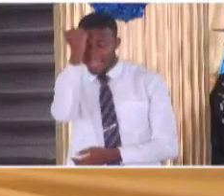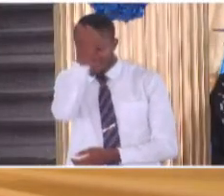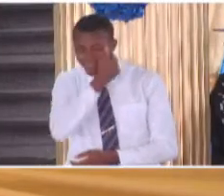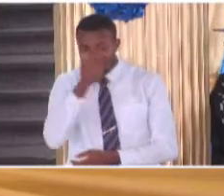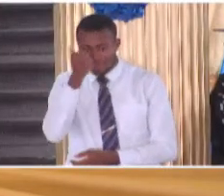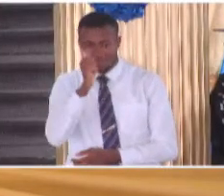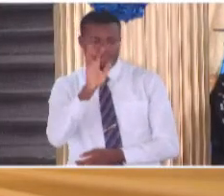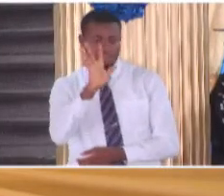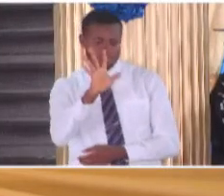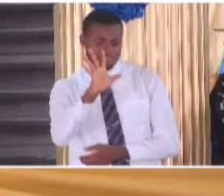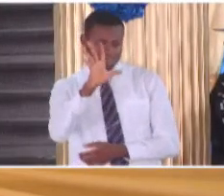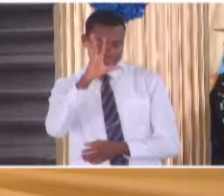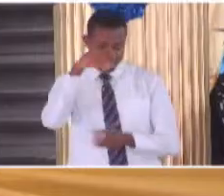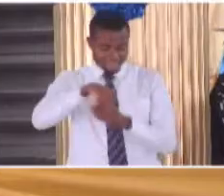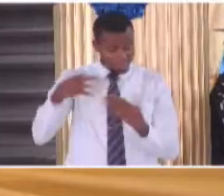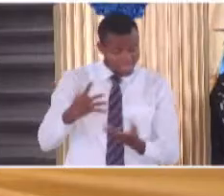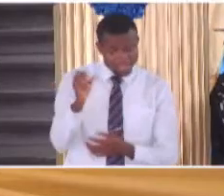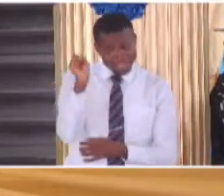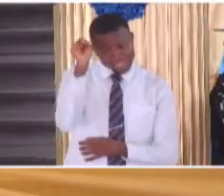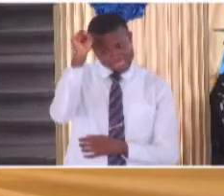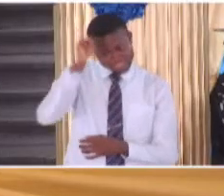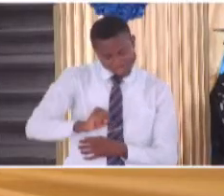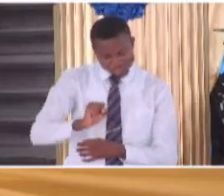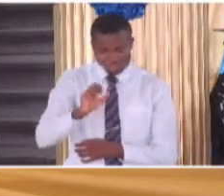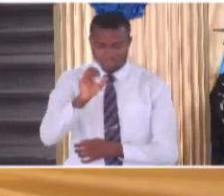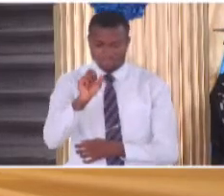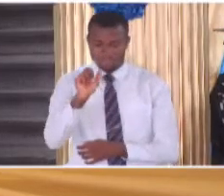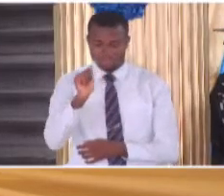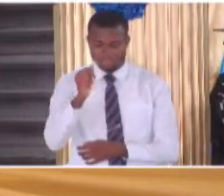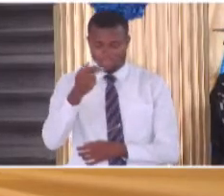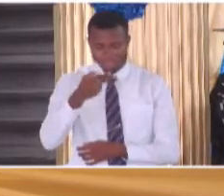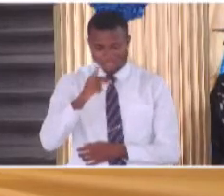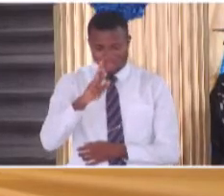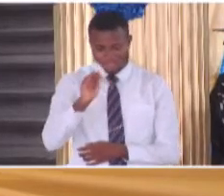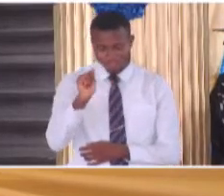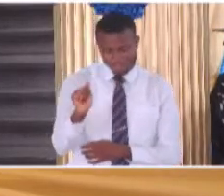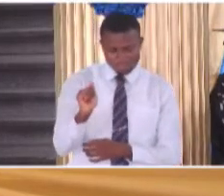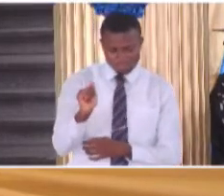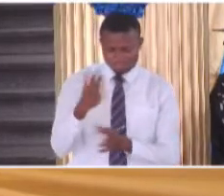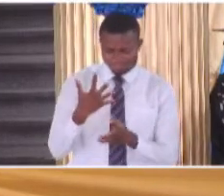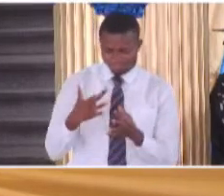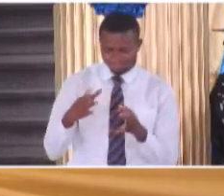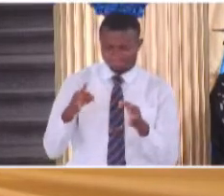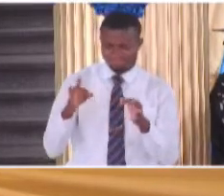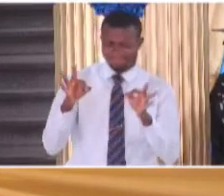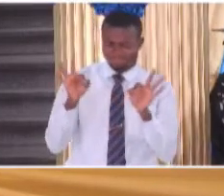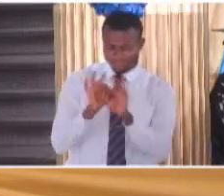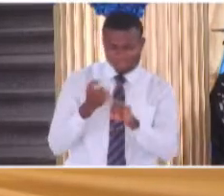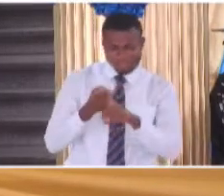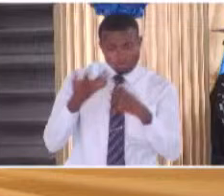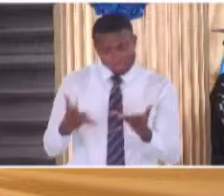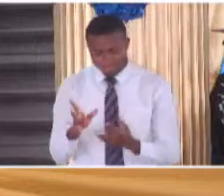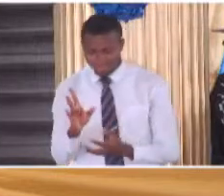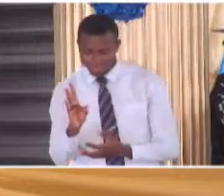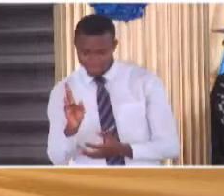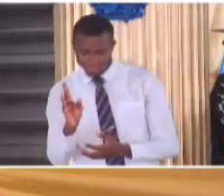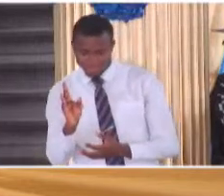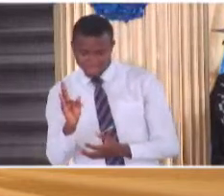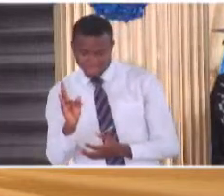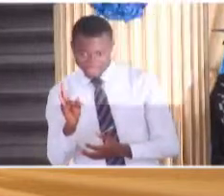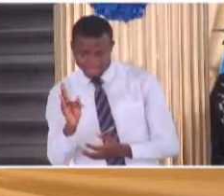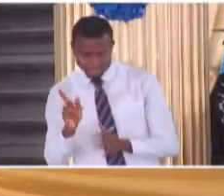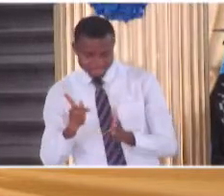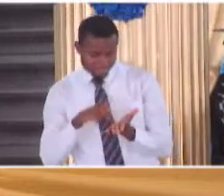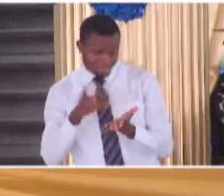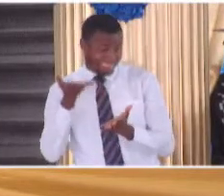in Sub-Sahara Africa. A remarkable leap from 17th place last year,